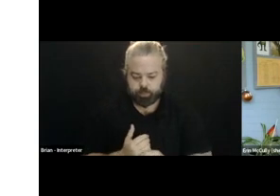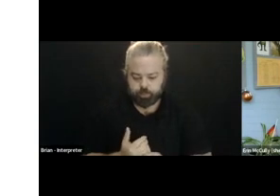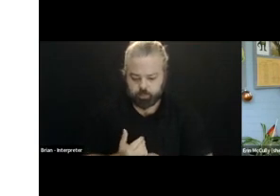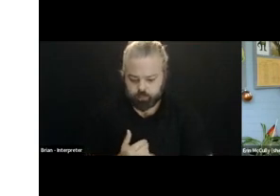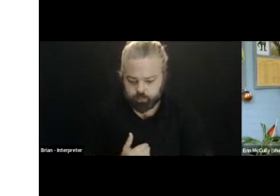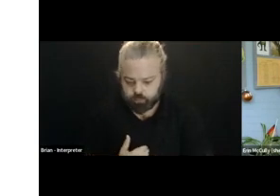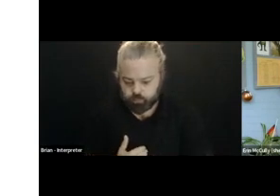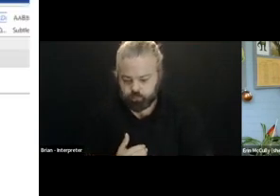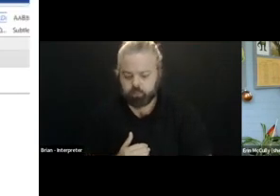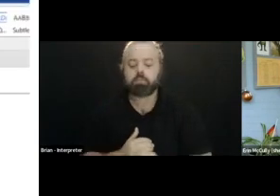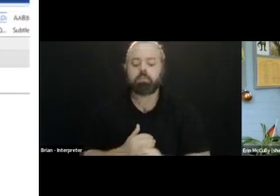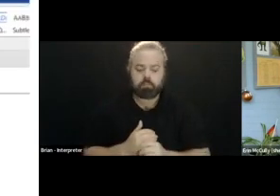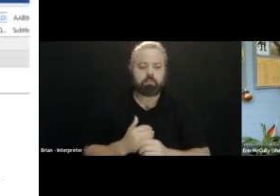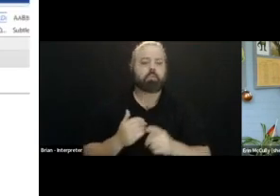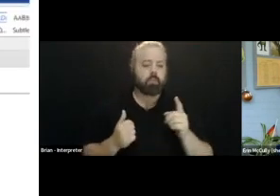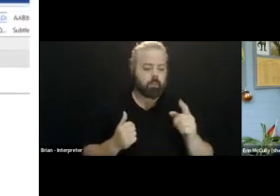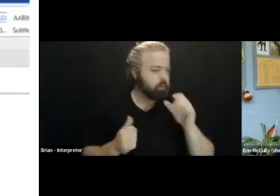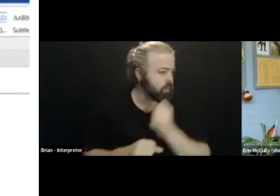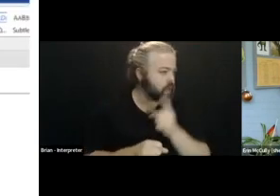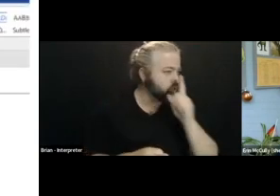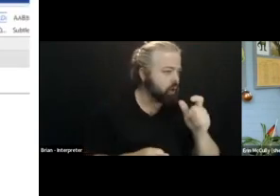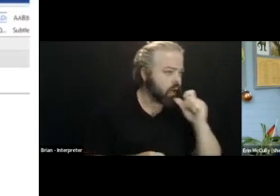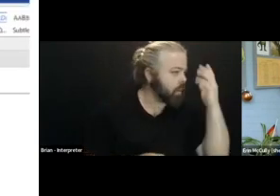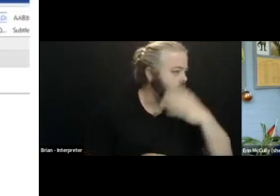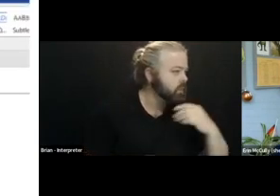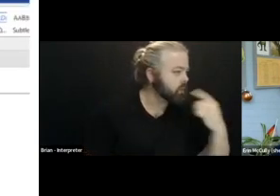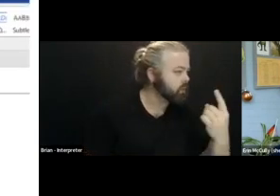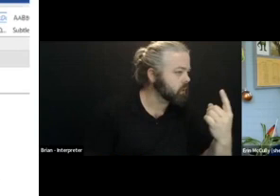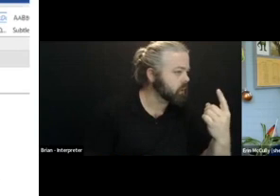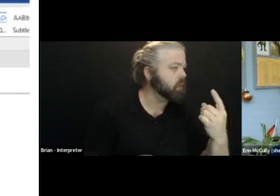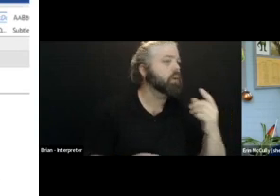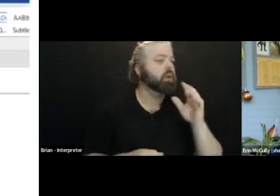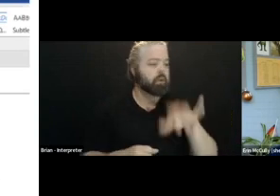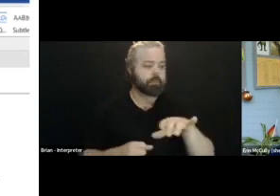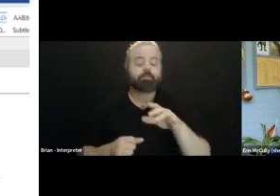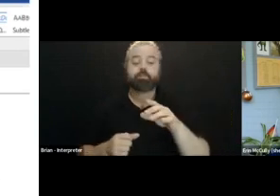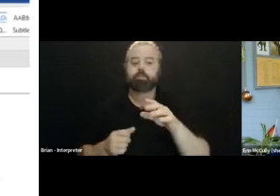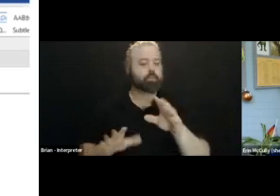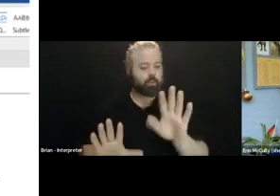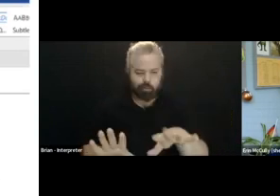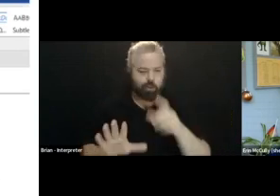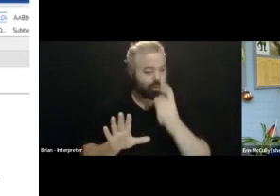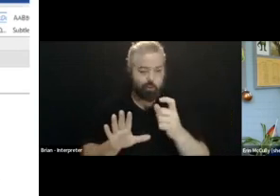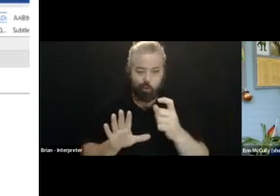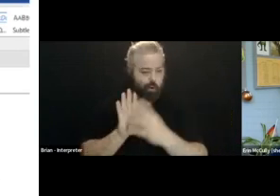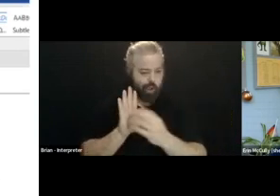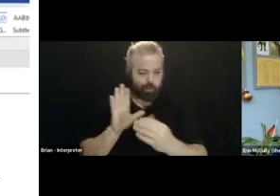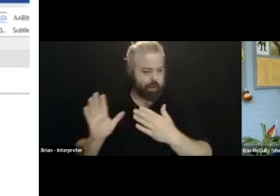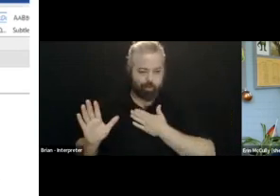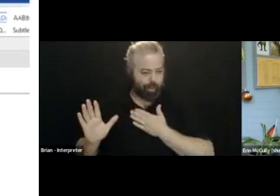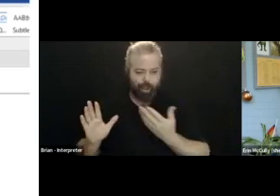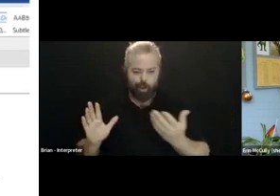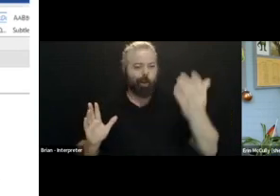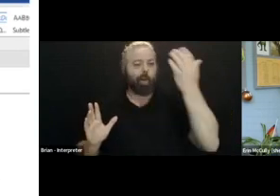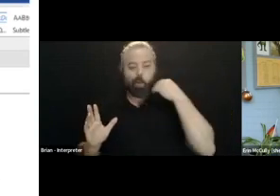didn't miss anything, I'm headed on. So don't be like me, don't be like old me and